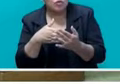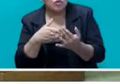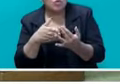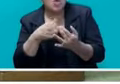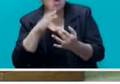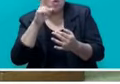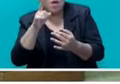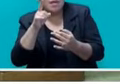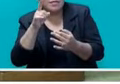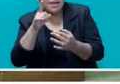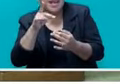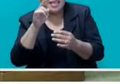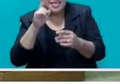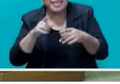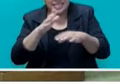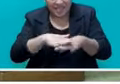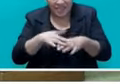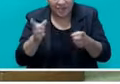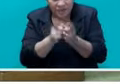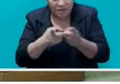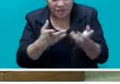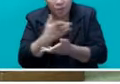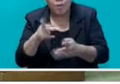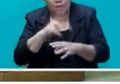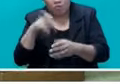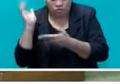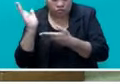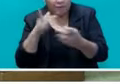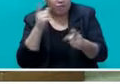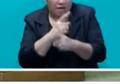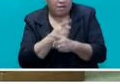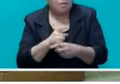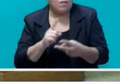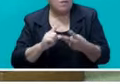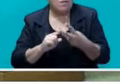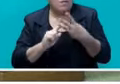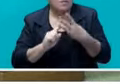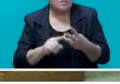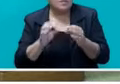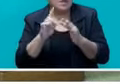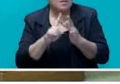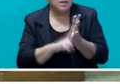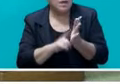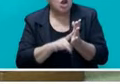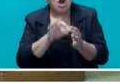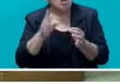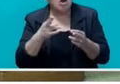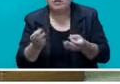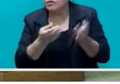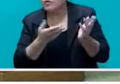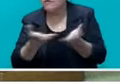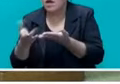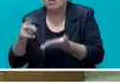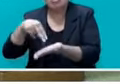one stage at a single sitting of Parliament. C, that the bill must not be referred to